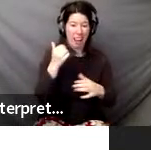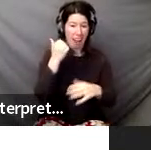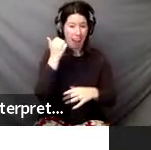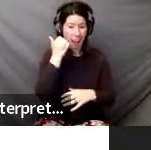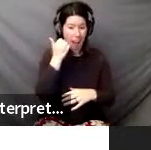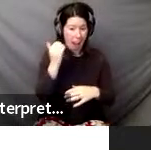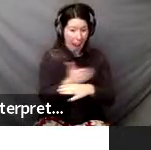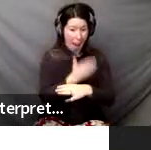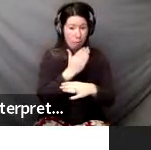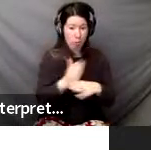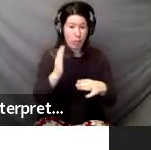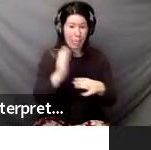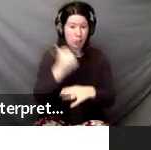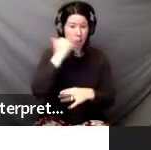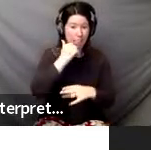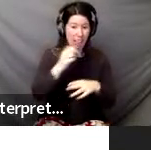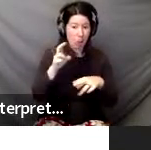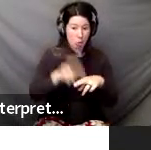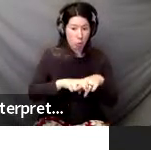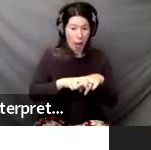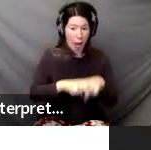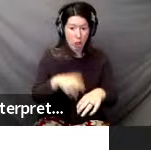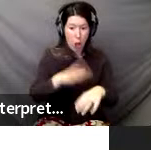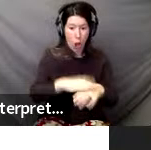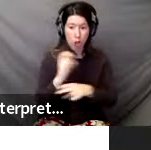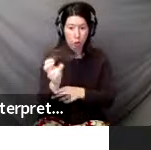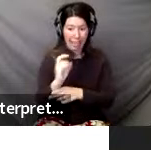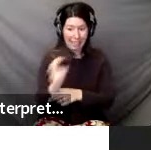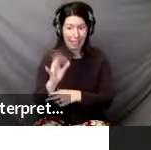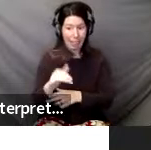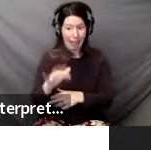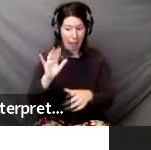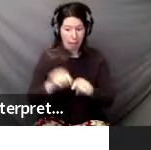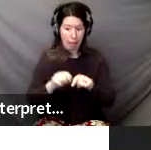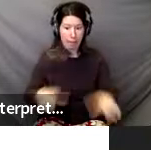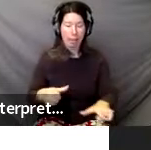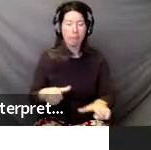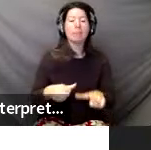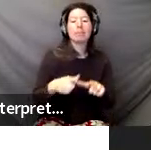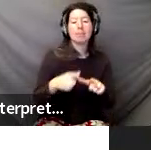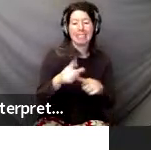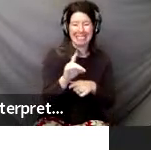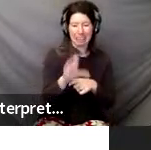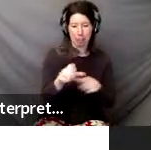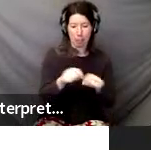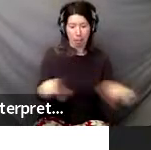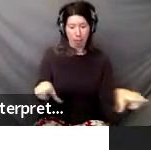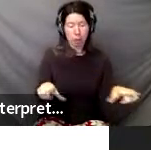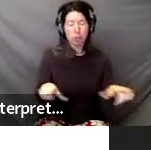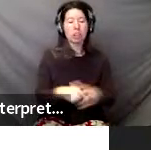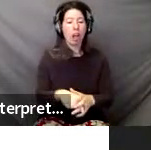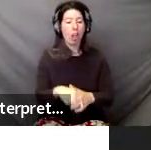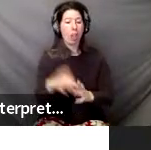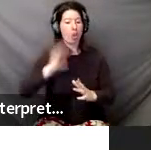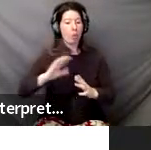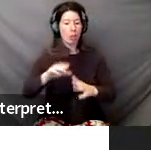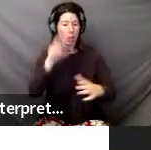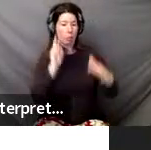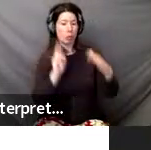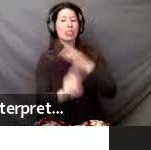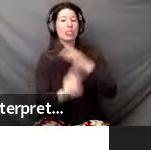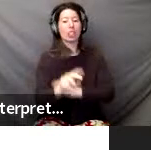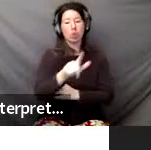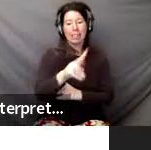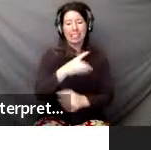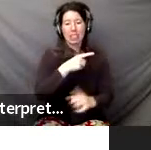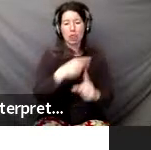riders on transit that came out. It was released in December. The original projection was for 26